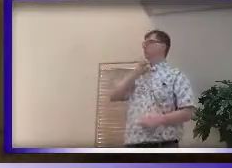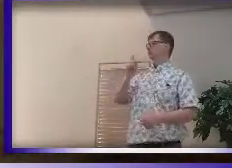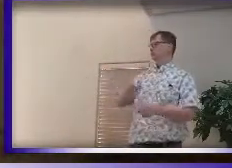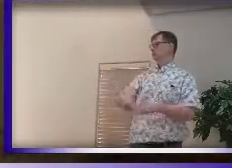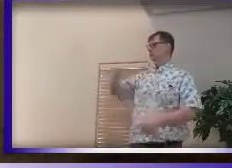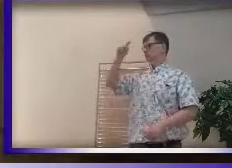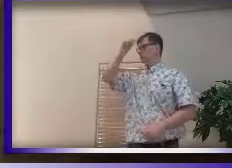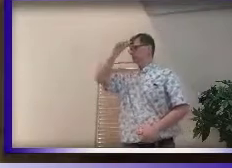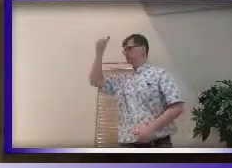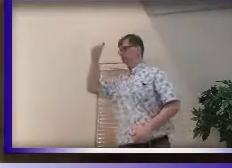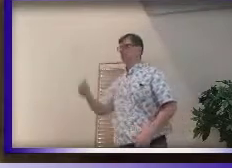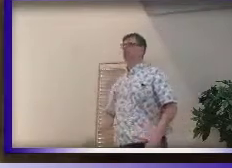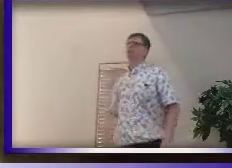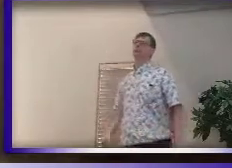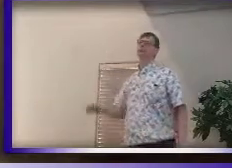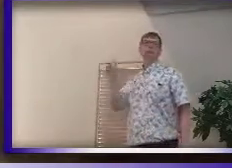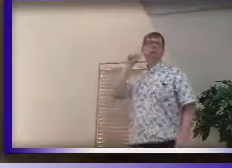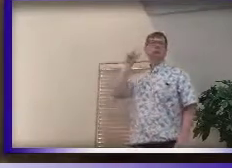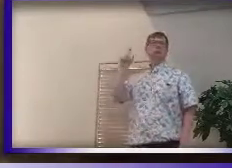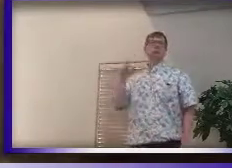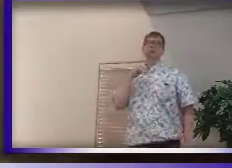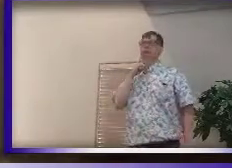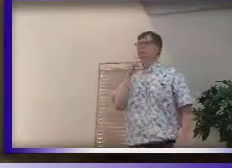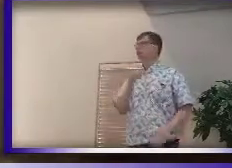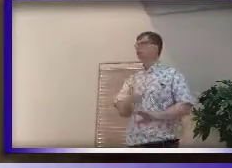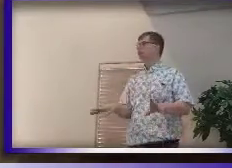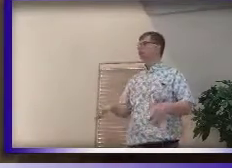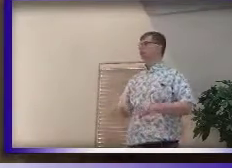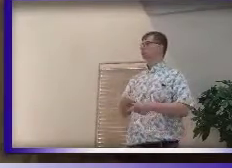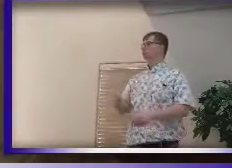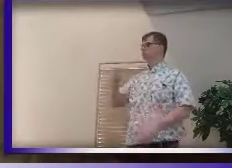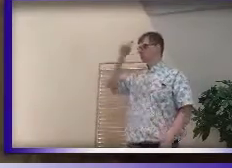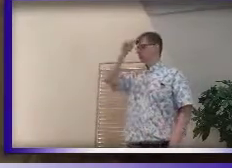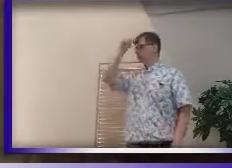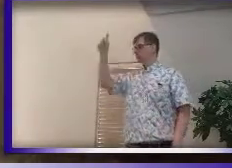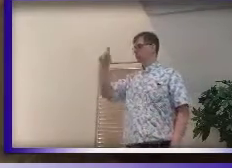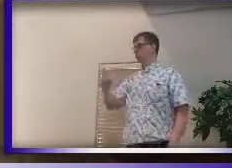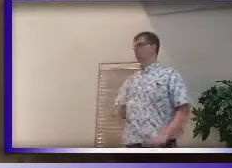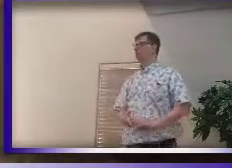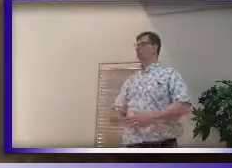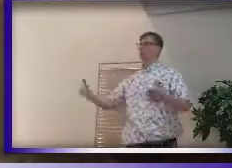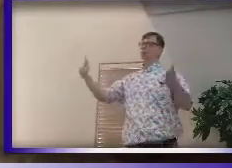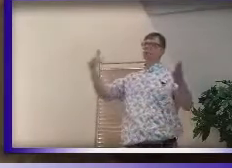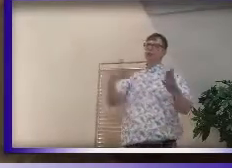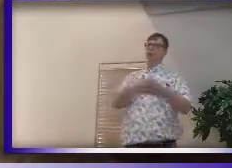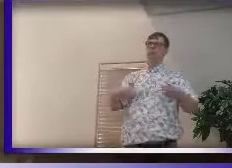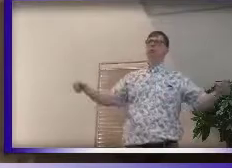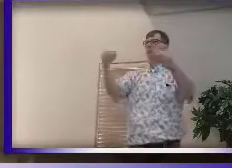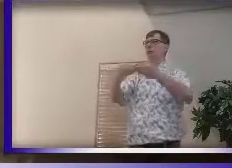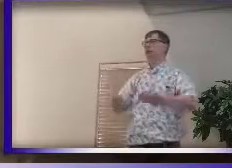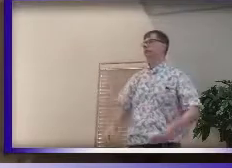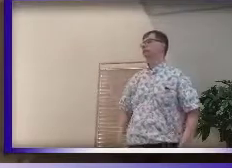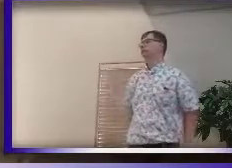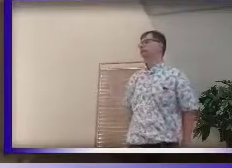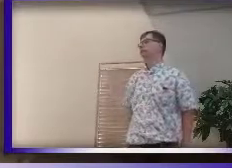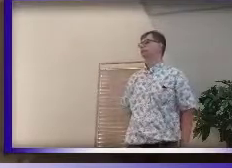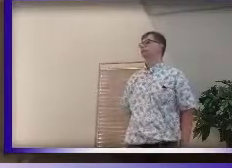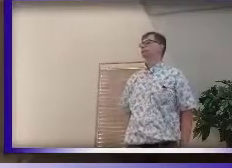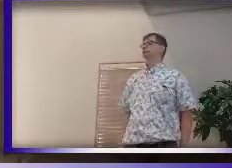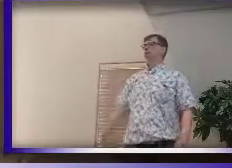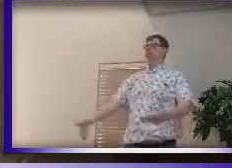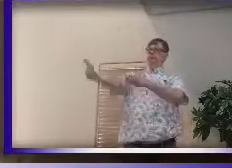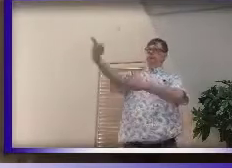question. So does anyone have a question to start with, either in person or